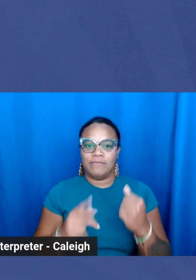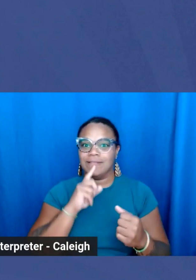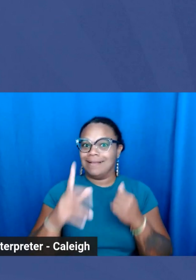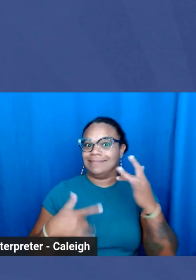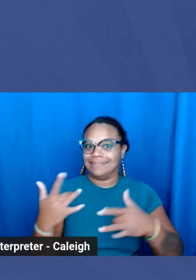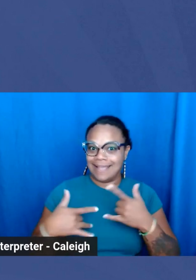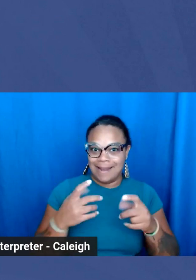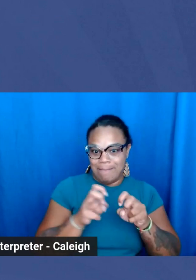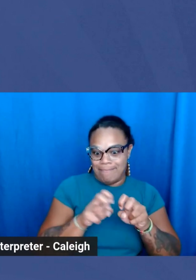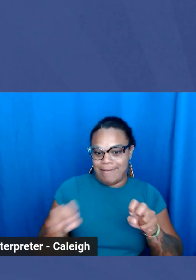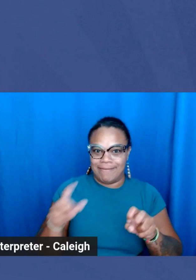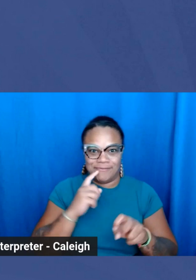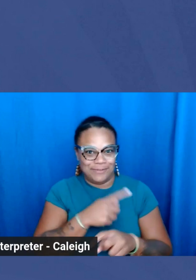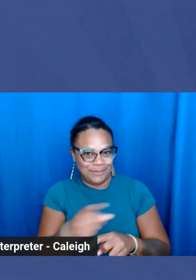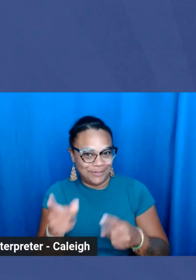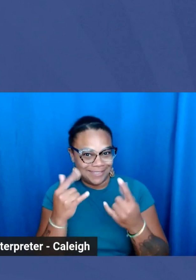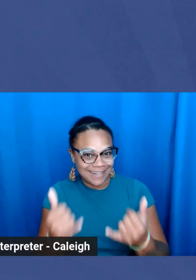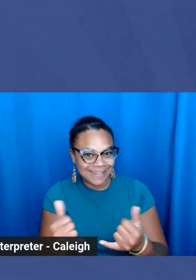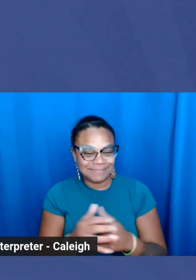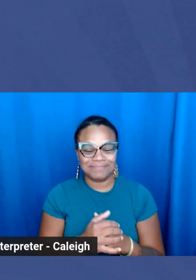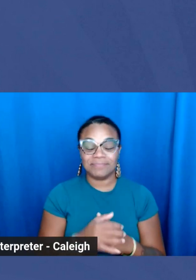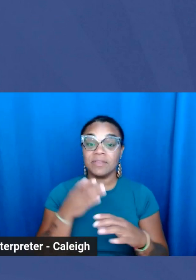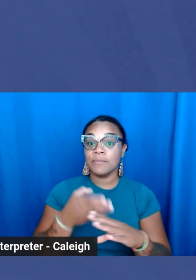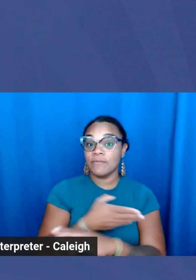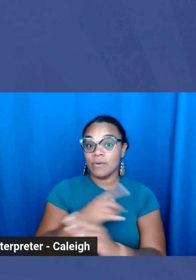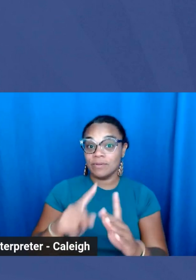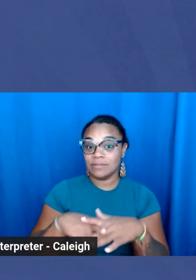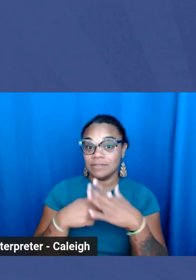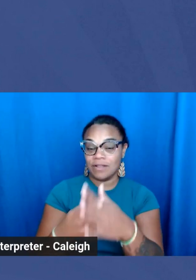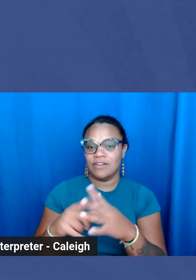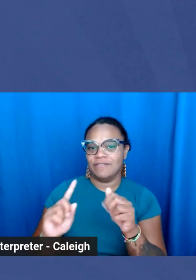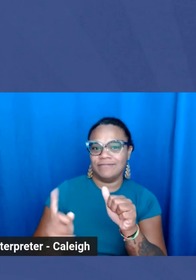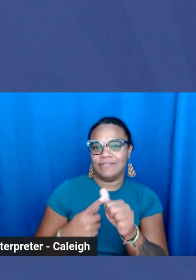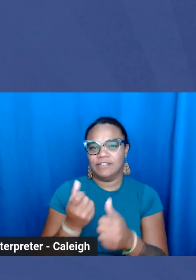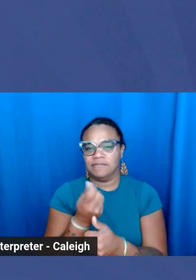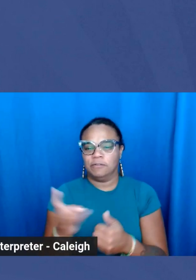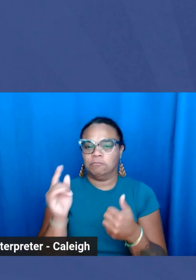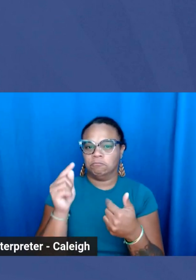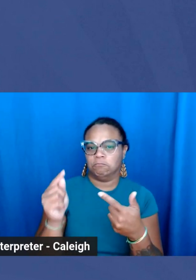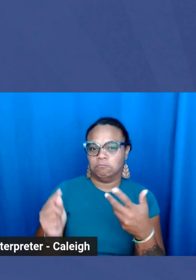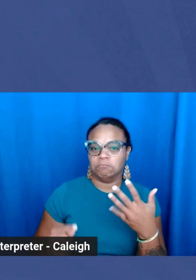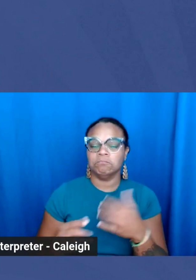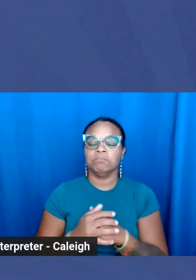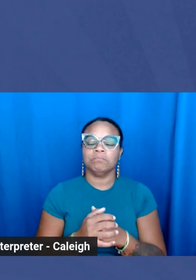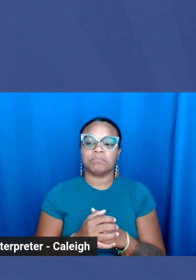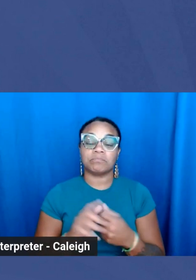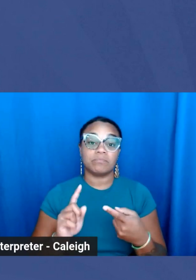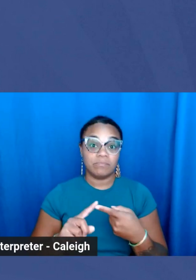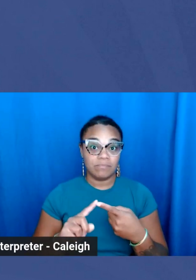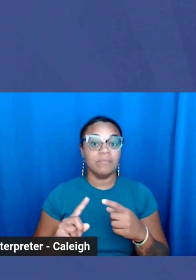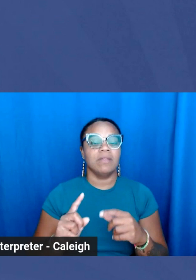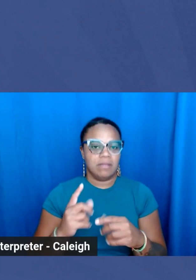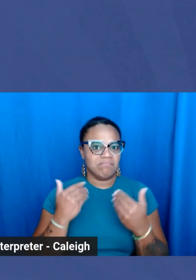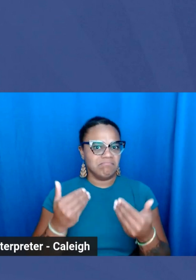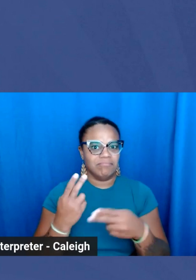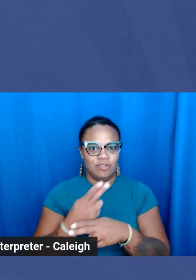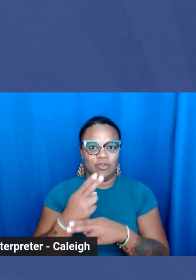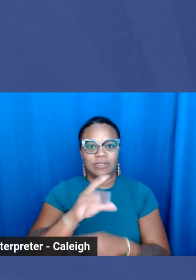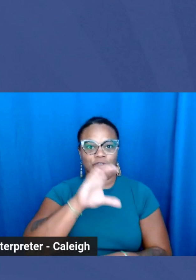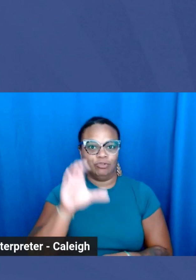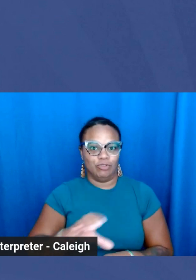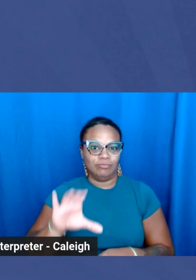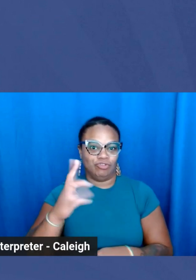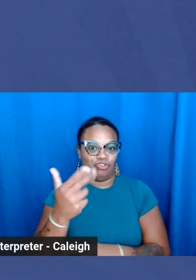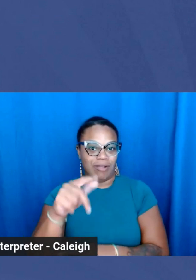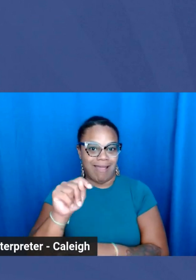you today. Before we get started, a couple housekeeping things. Please feel free to utilize the Zoom chat if